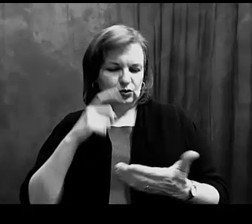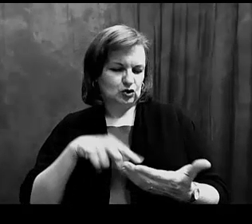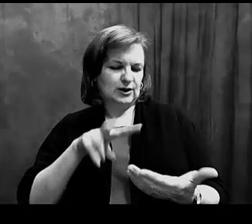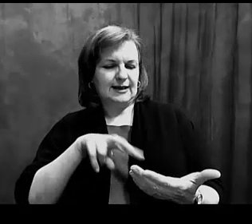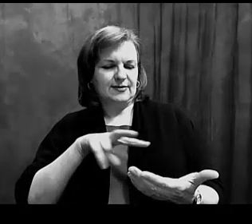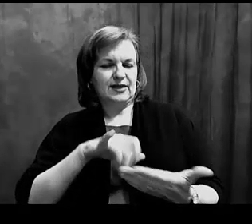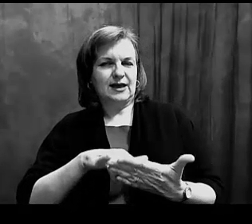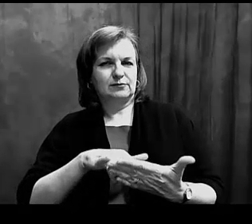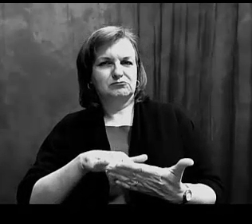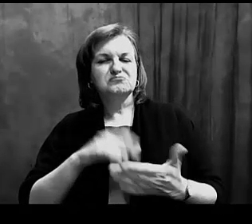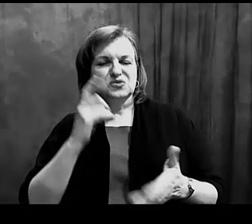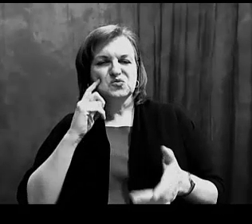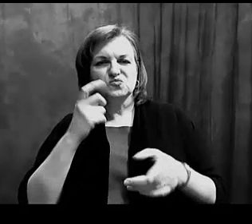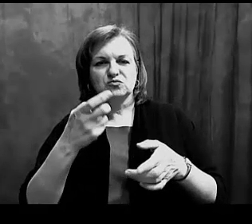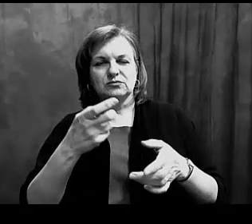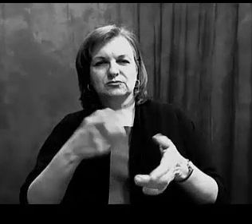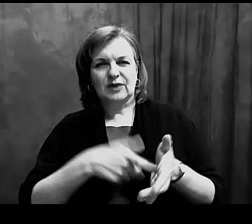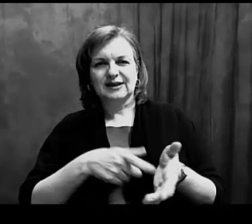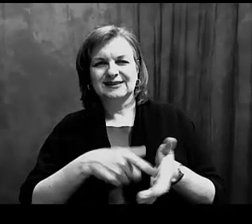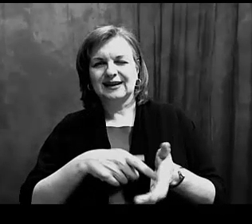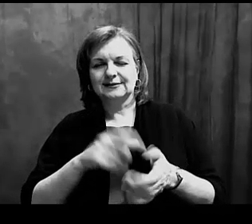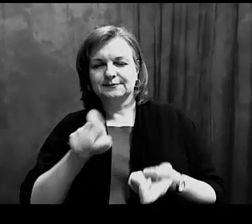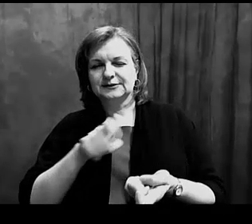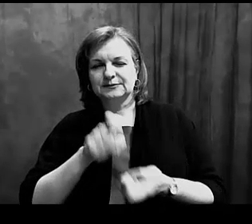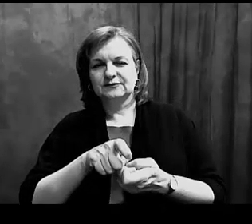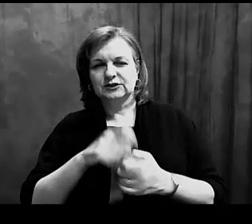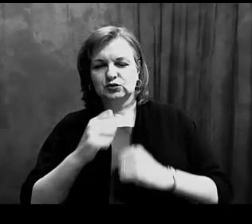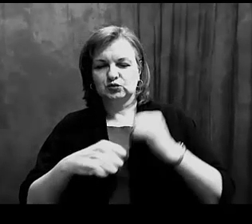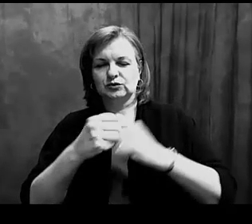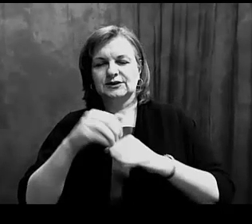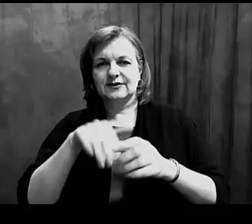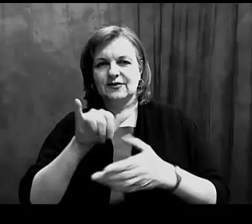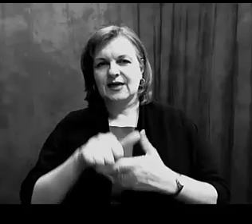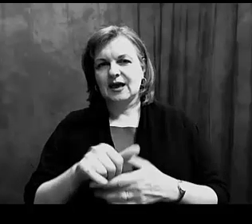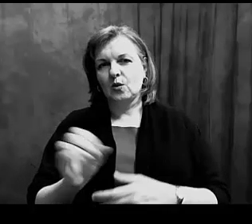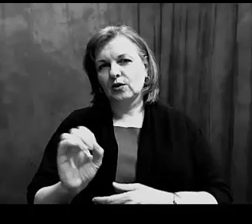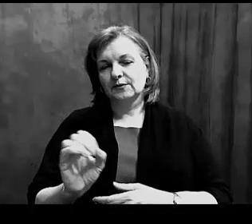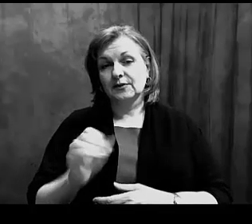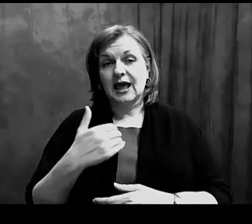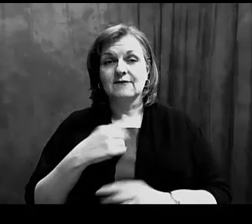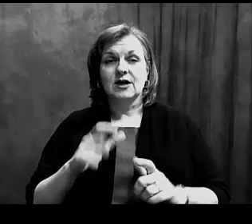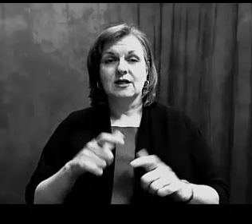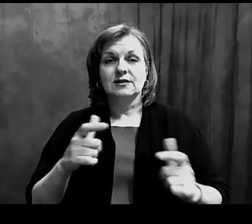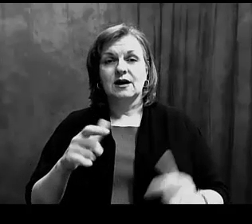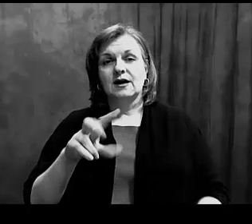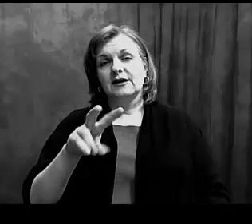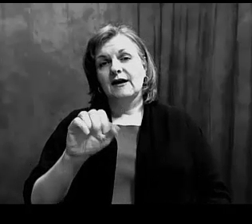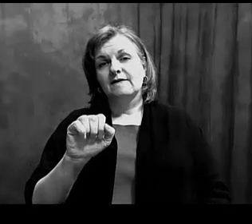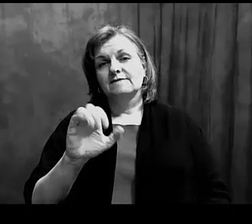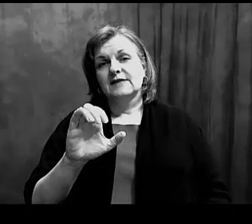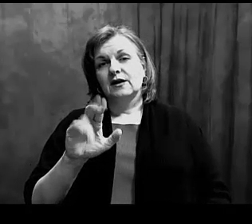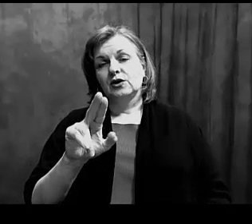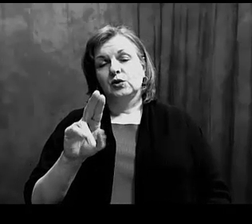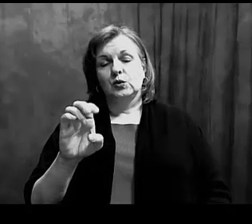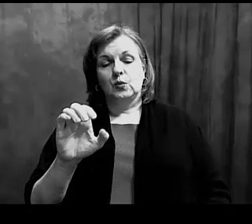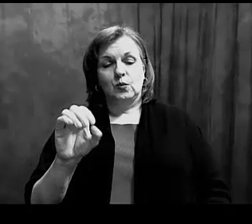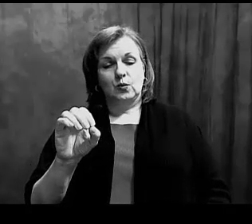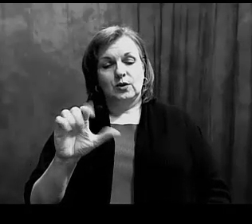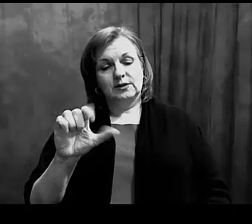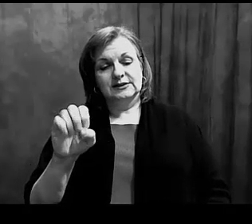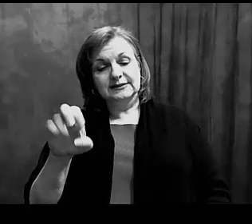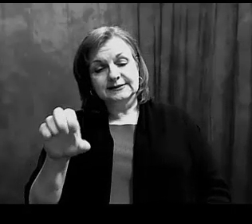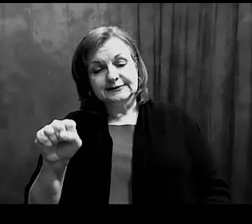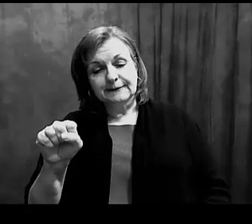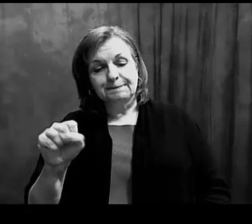able to come back to this later and pick out some of the internal structures associated with this organism. We have some